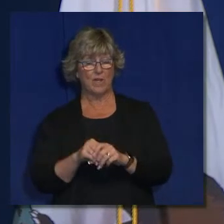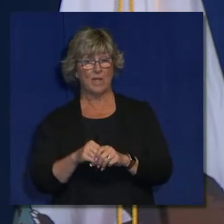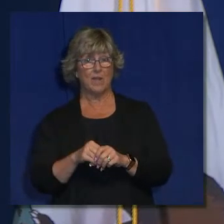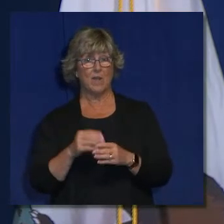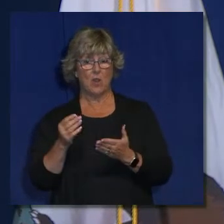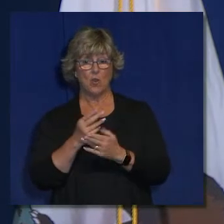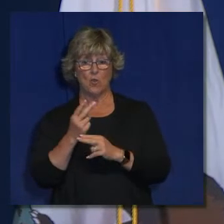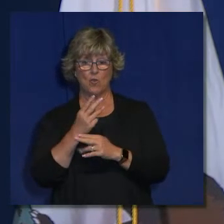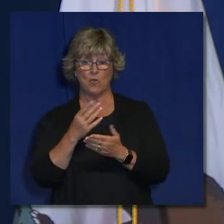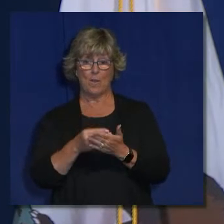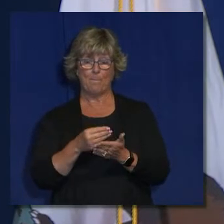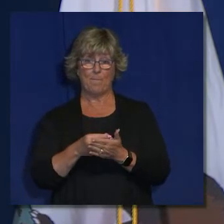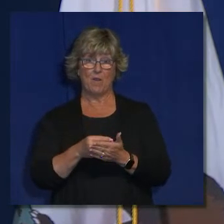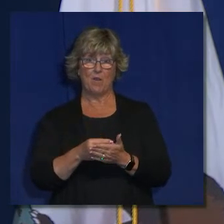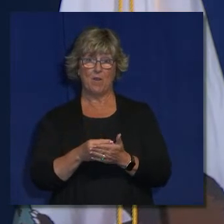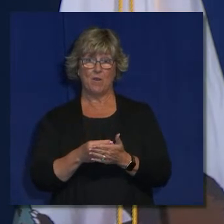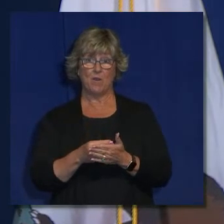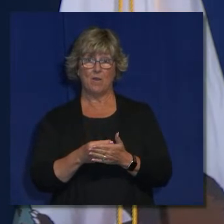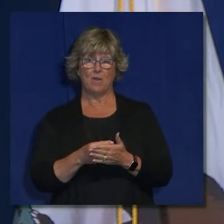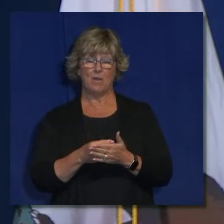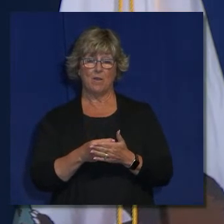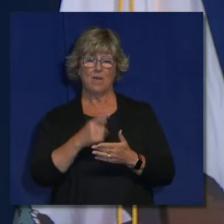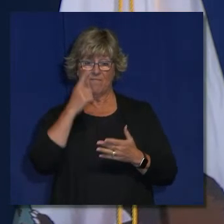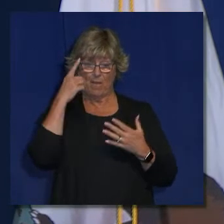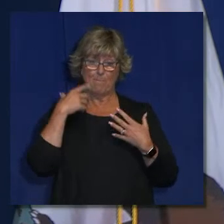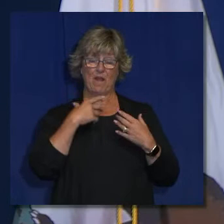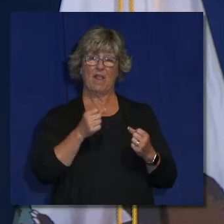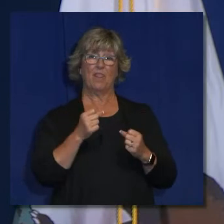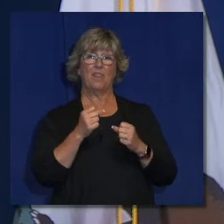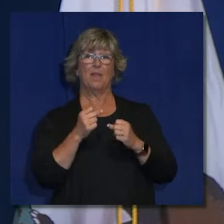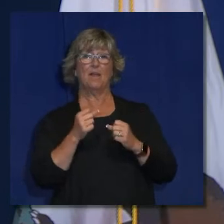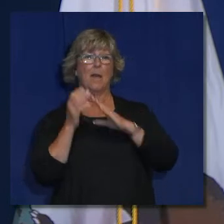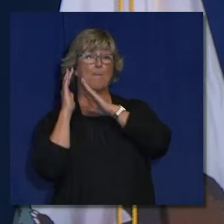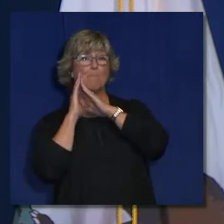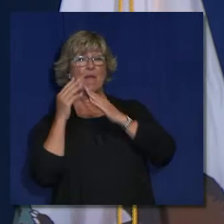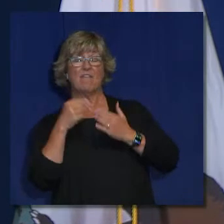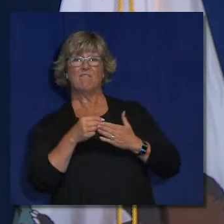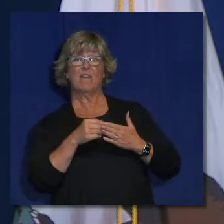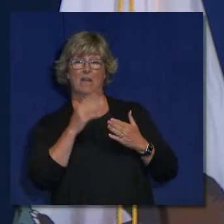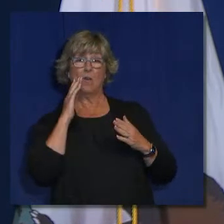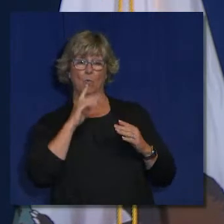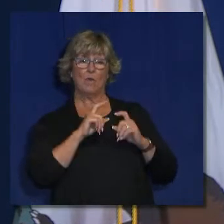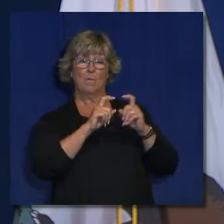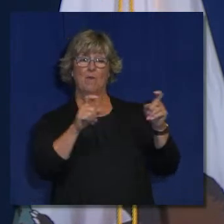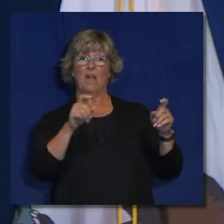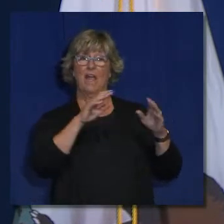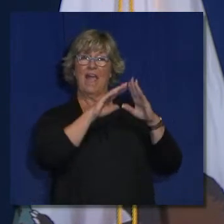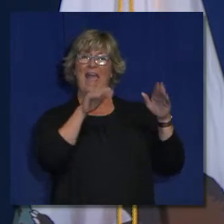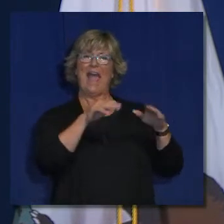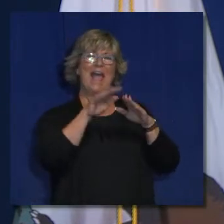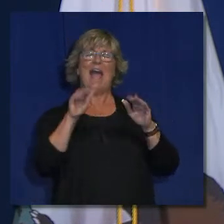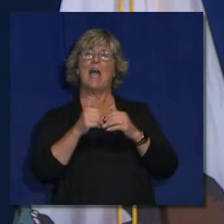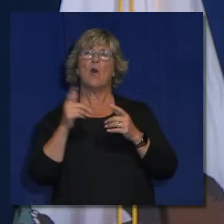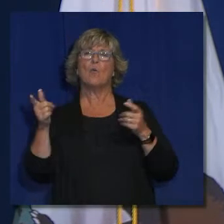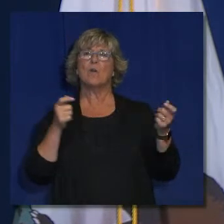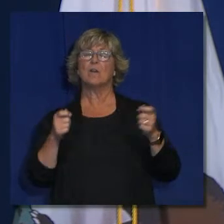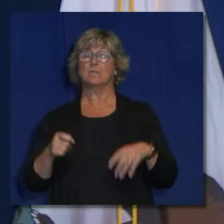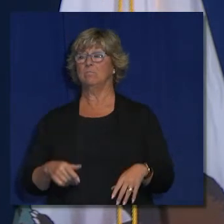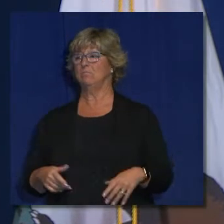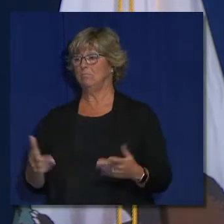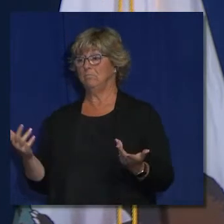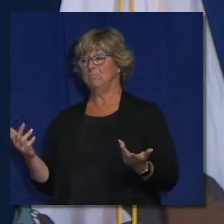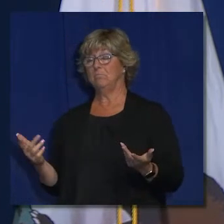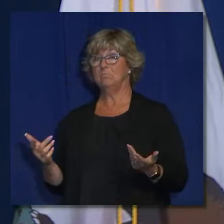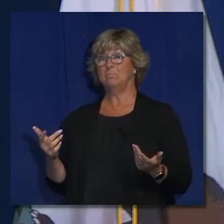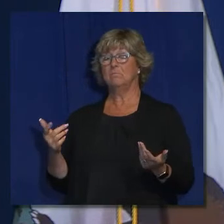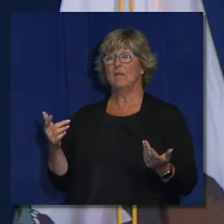some of the funding for the behavioral health funding, the mental health bed funding you mentioned? Will that be used to provide housing, or how will you all address that? There's unprecedented